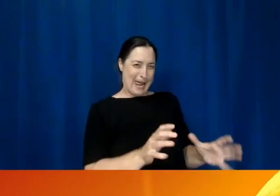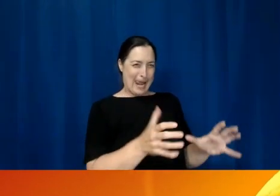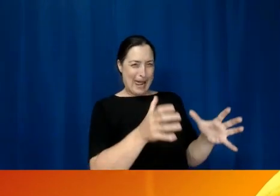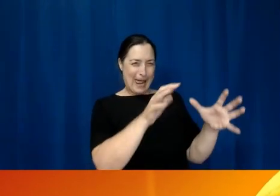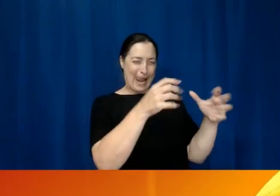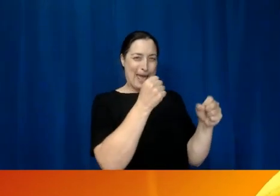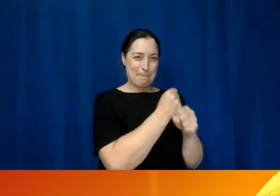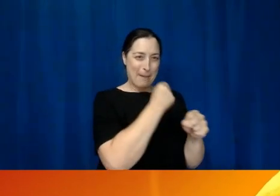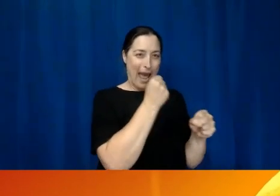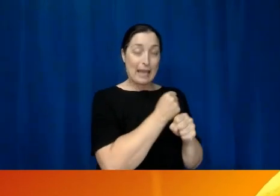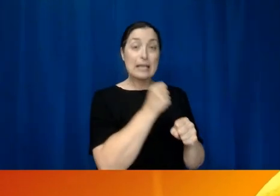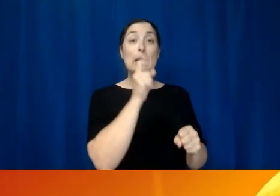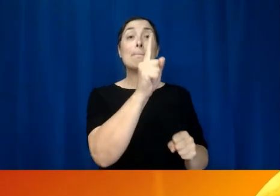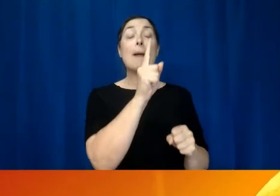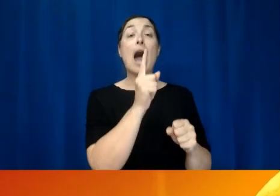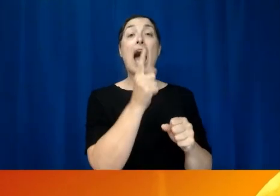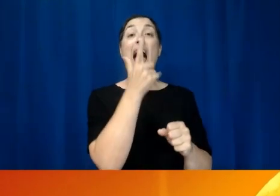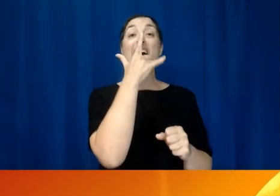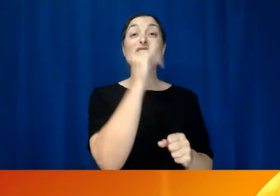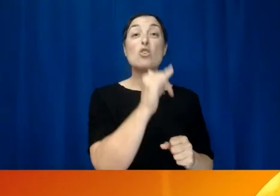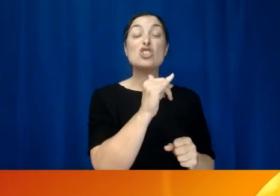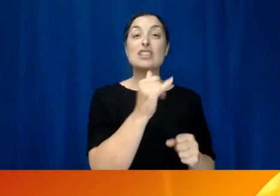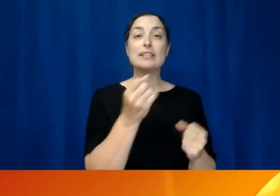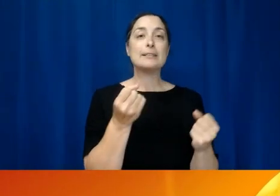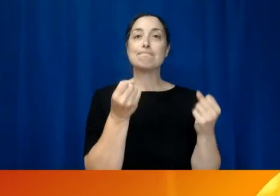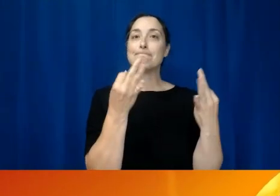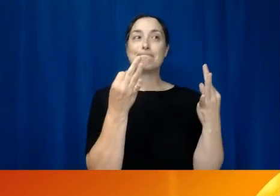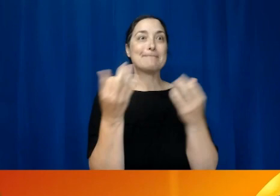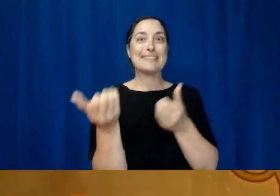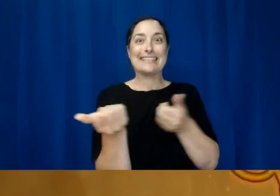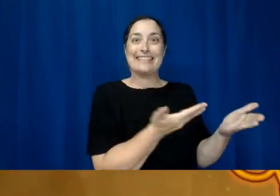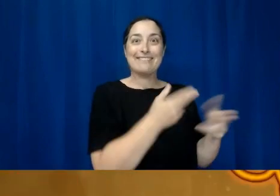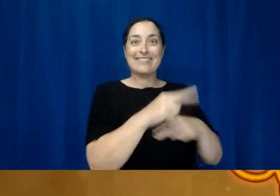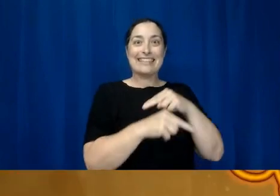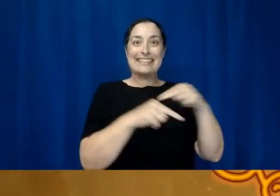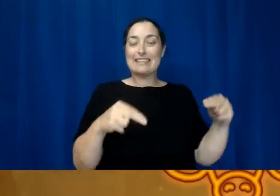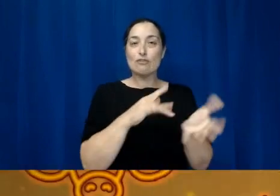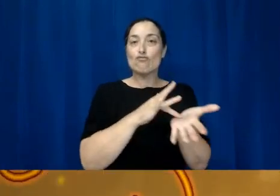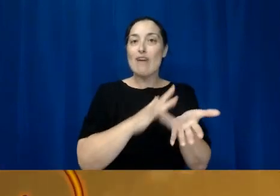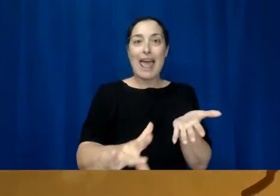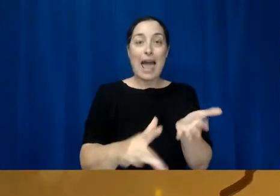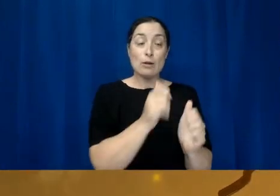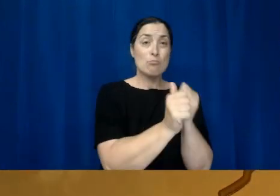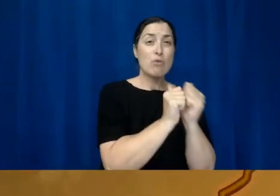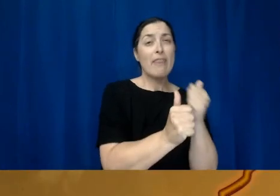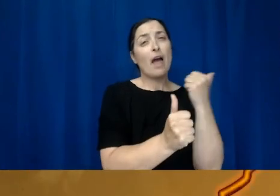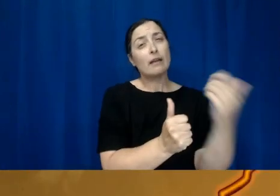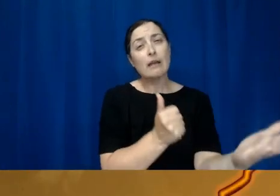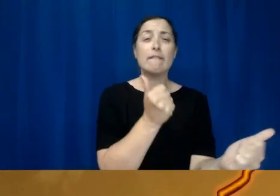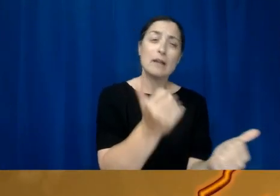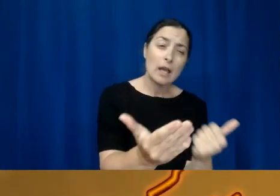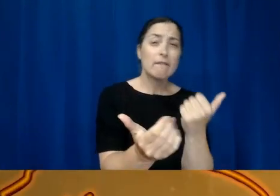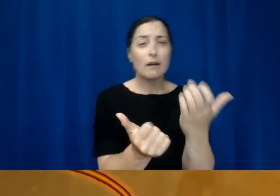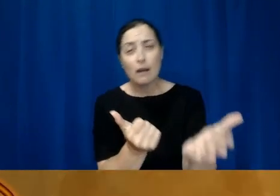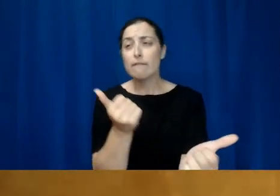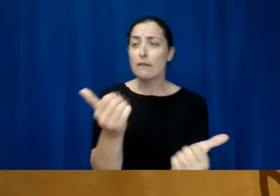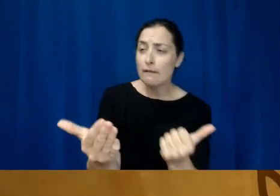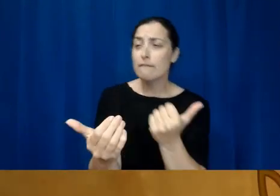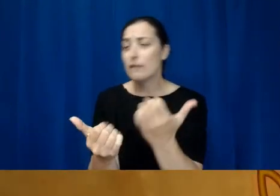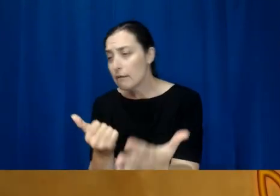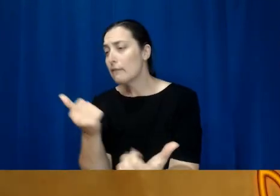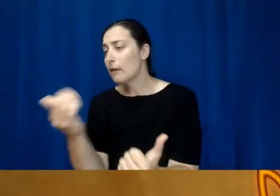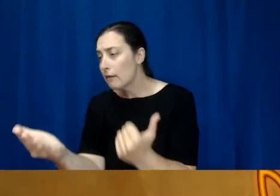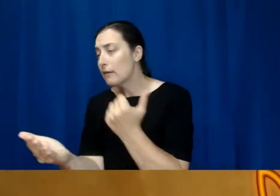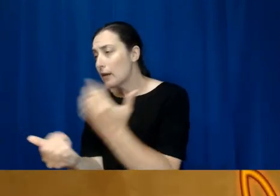to Epimetheus, man was left with no tools to survive. By the time Epimetheus finished distributing traits to the animals,